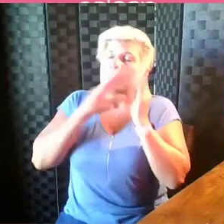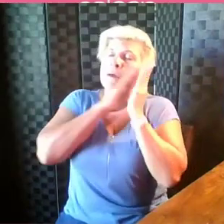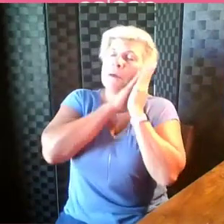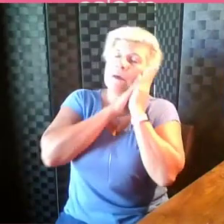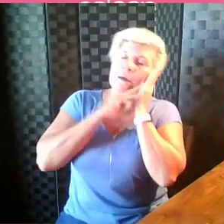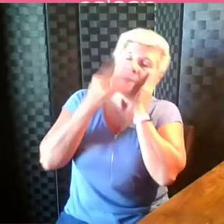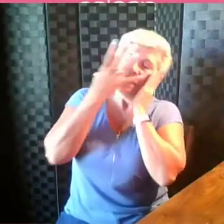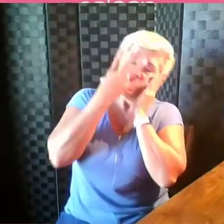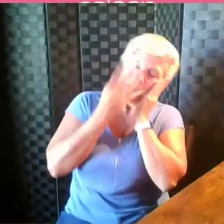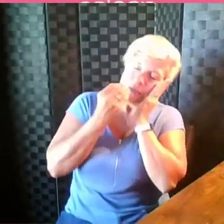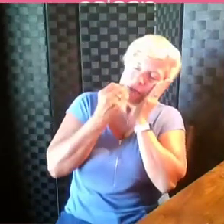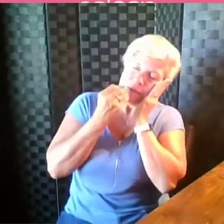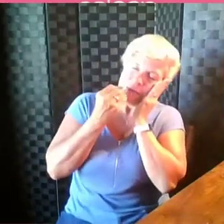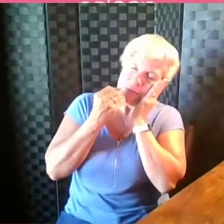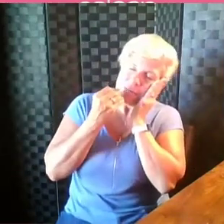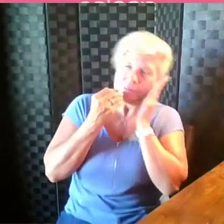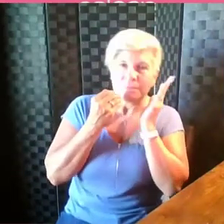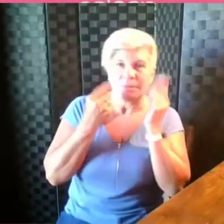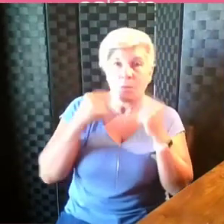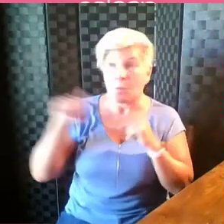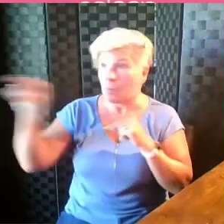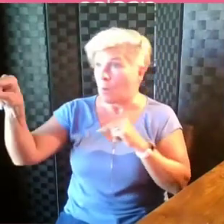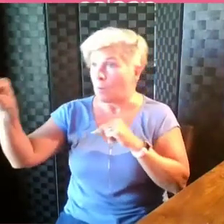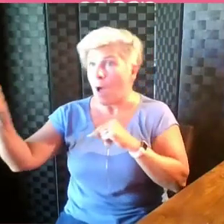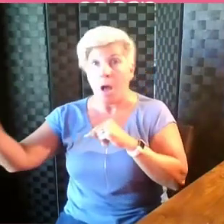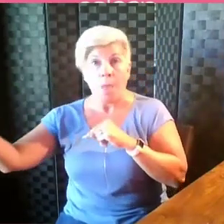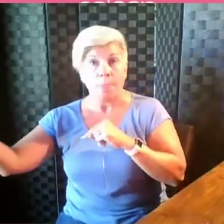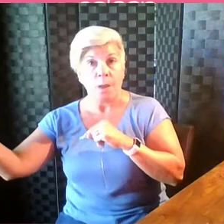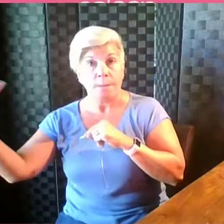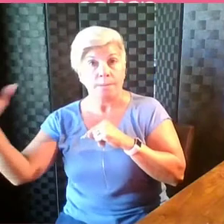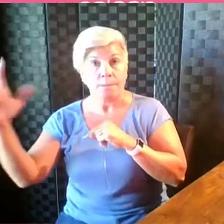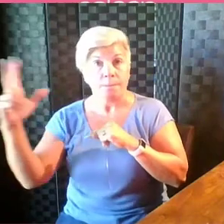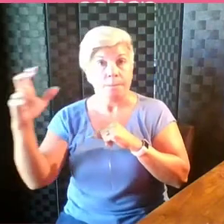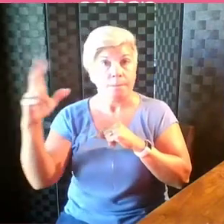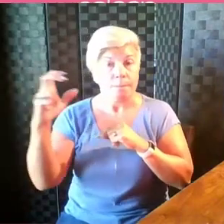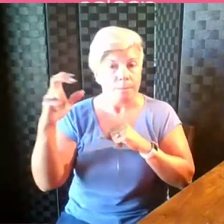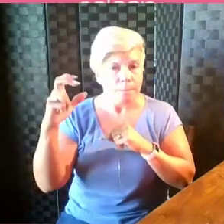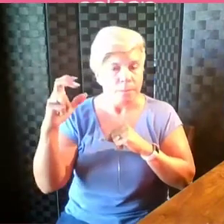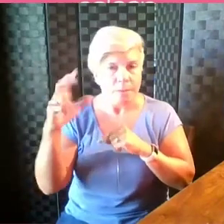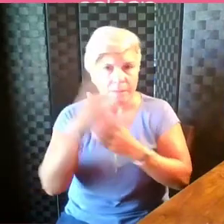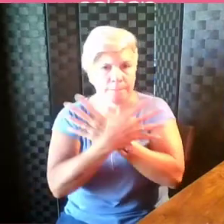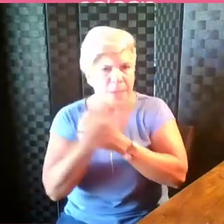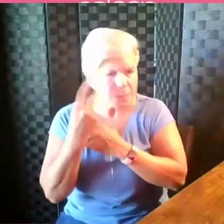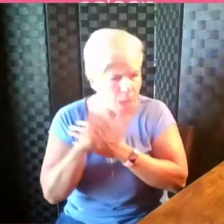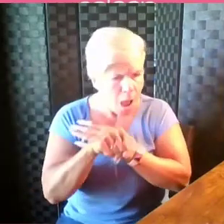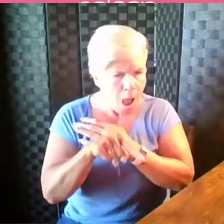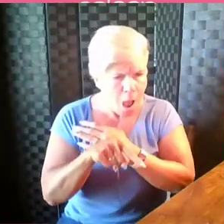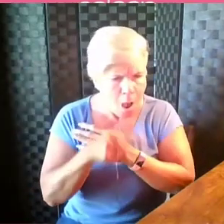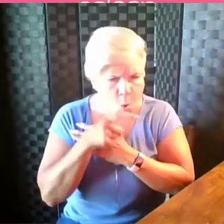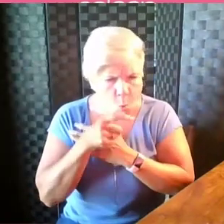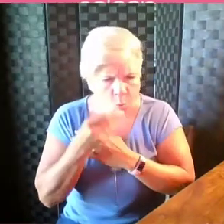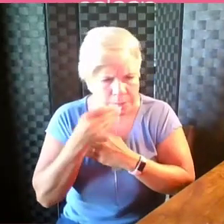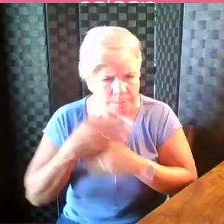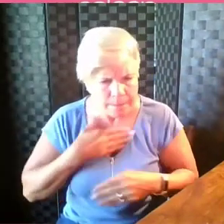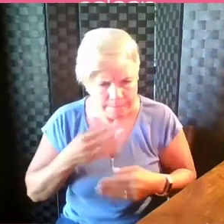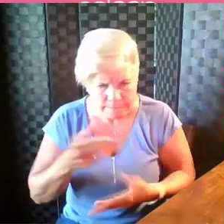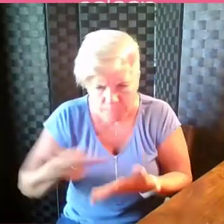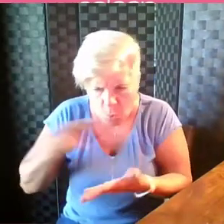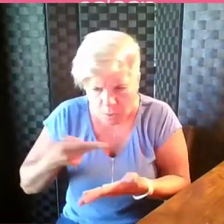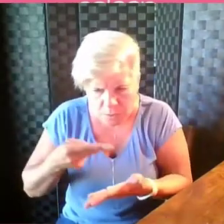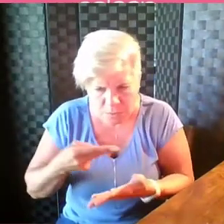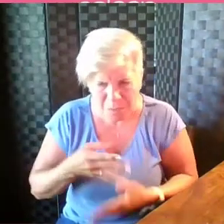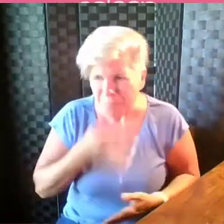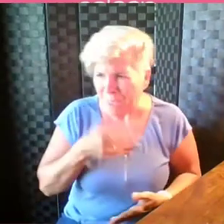their walk. "Someone's been eating my porridge," growled Papa Bear. "Someone's been eating my porridge," said Mama